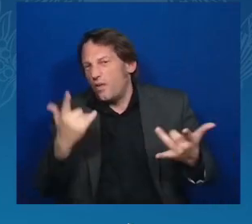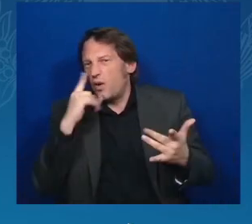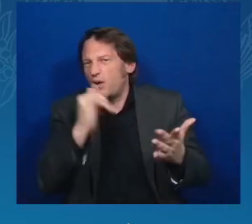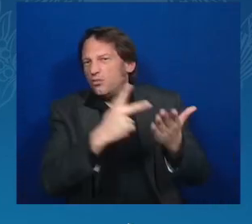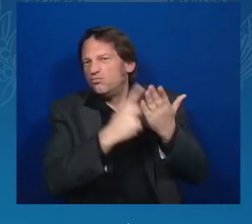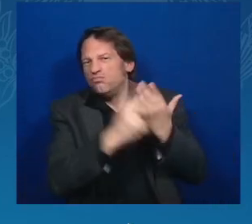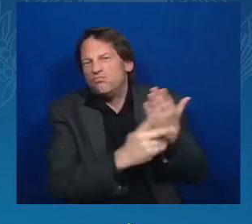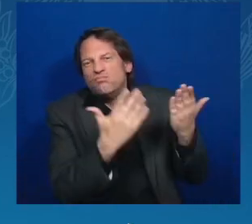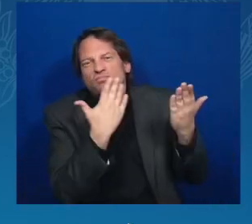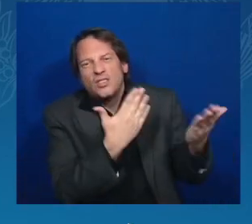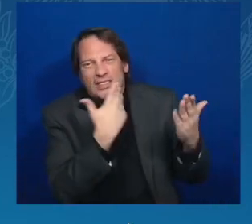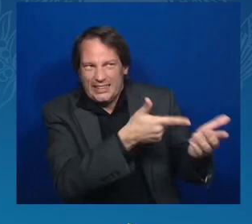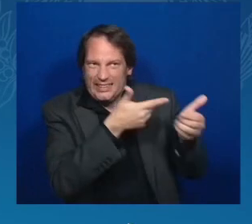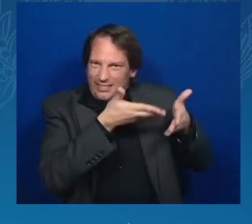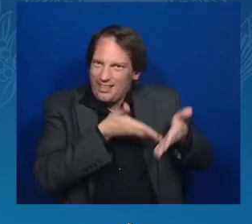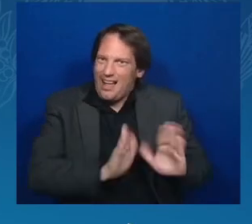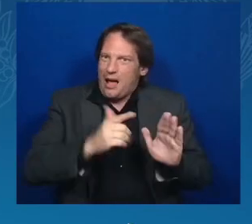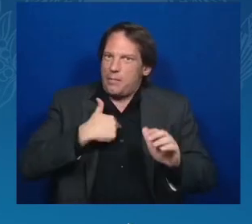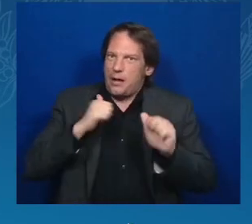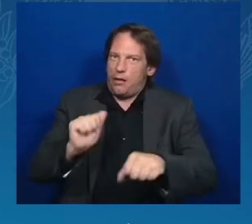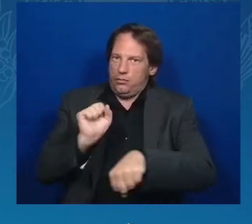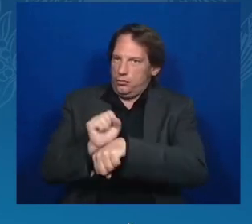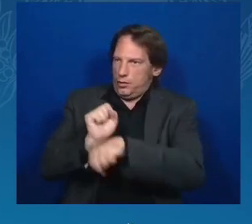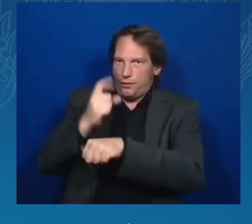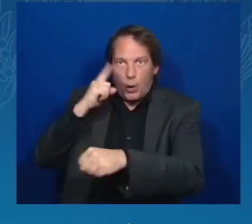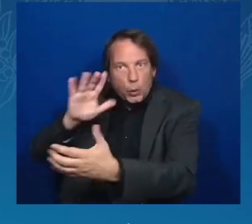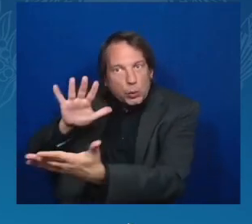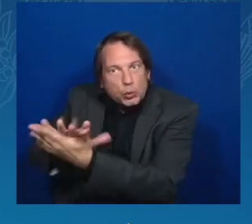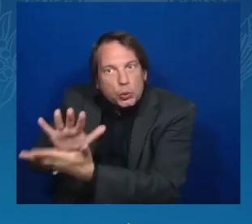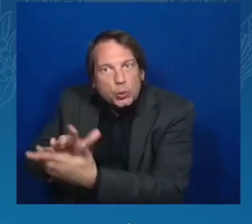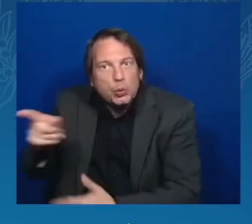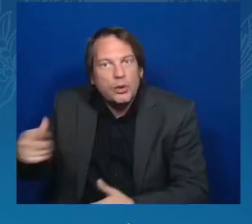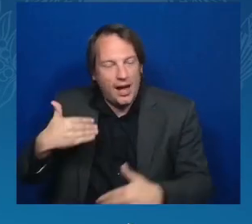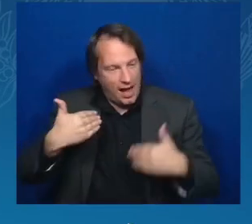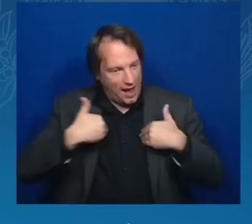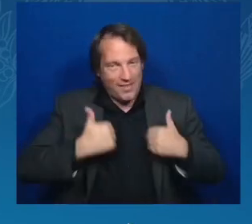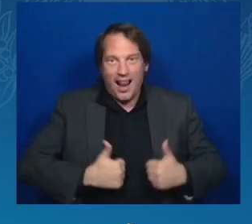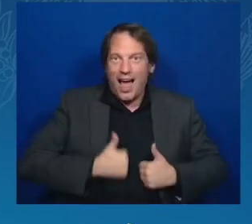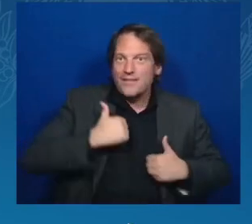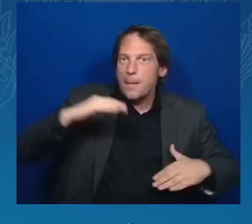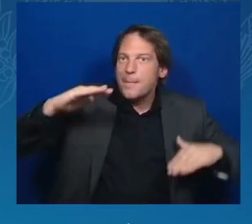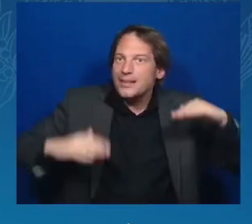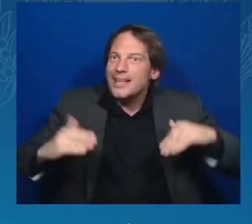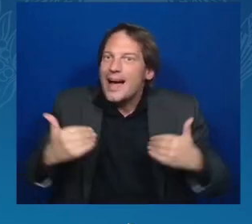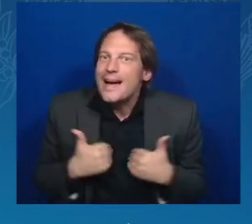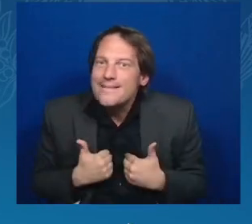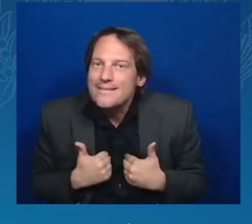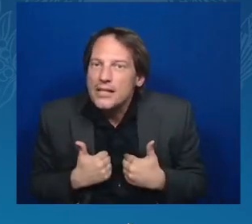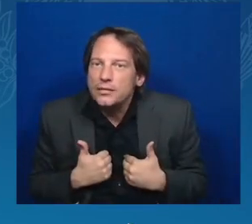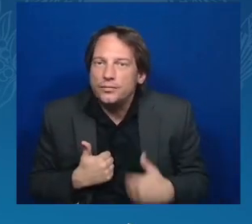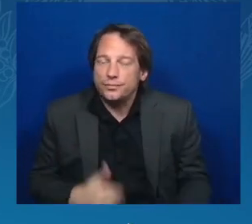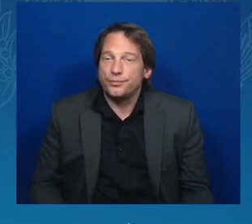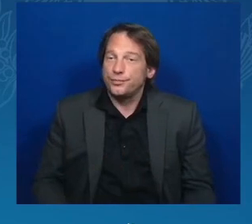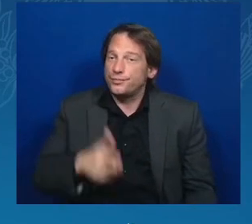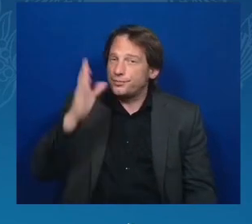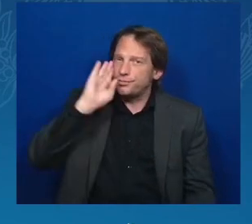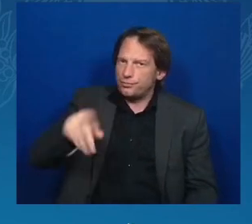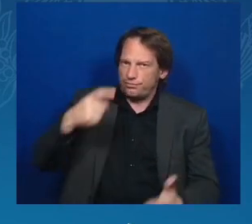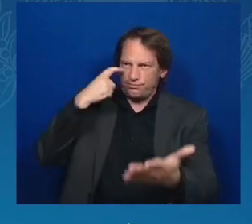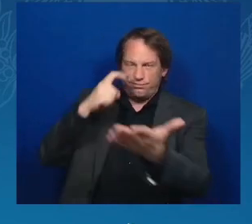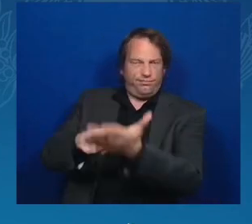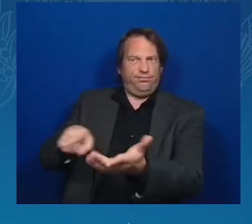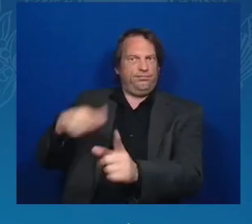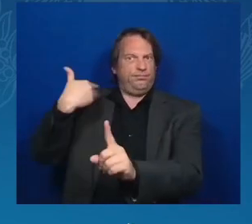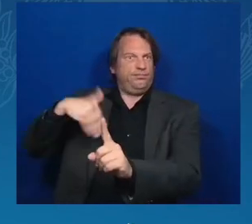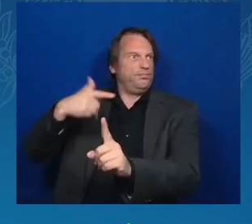You know, the thing that stands out is that for the both of you, that you were getting education in order to further yourself, in order to